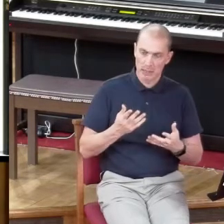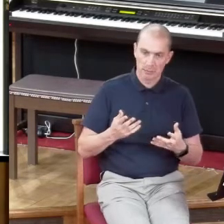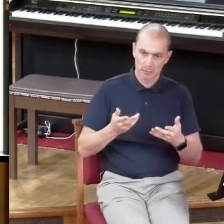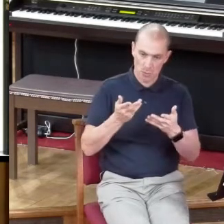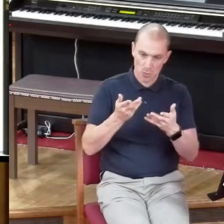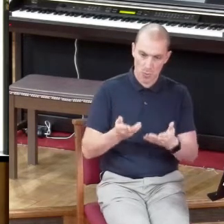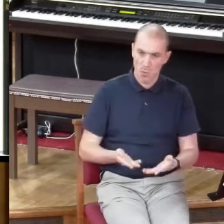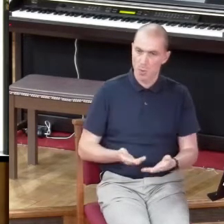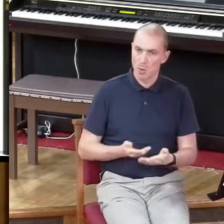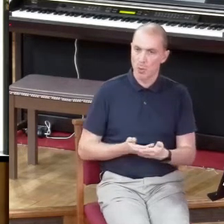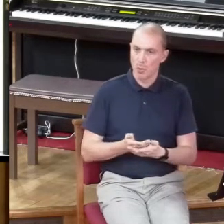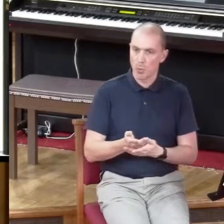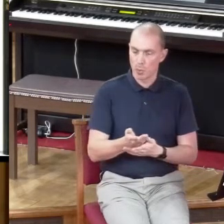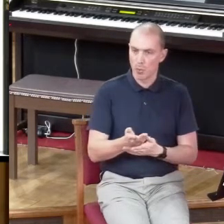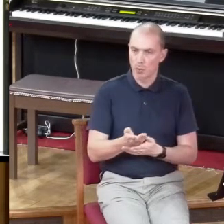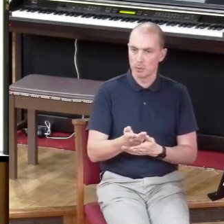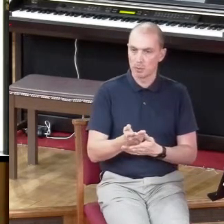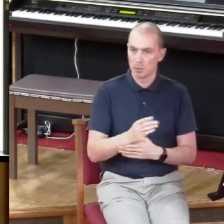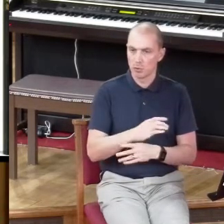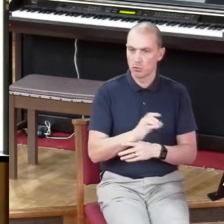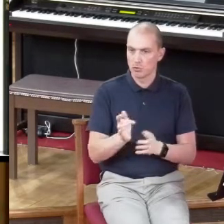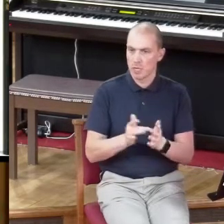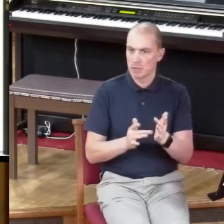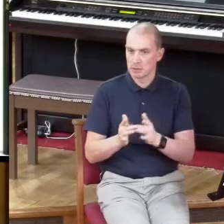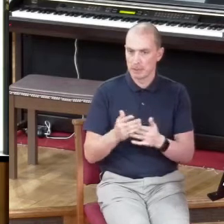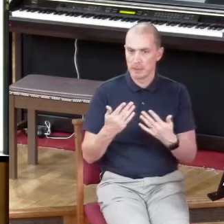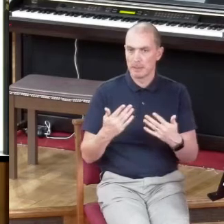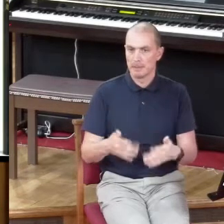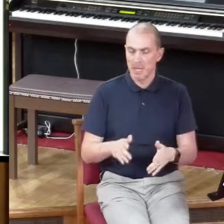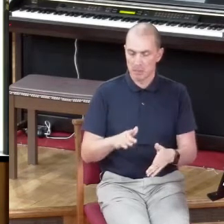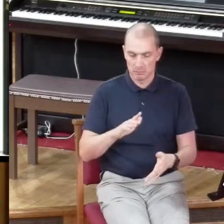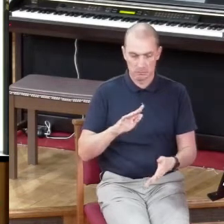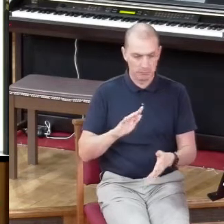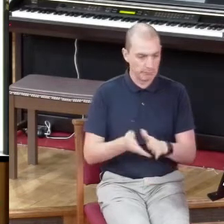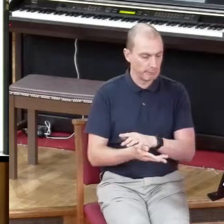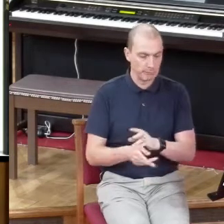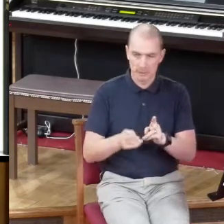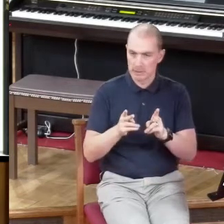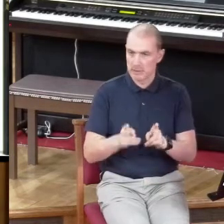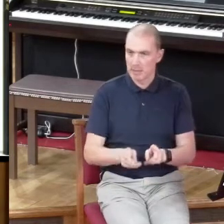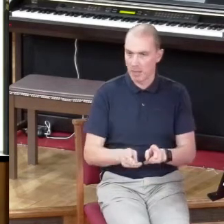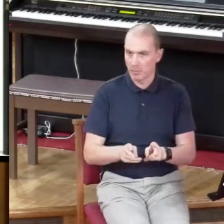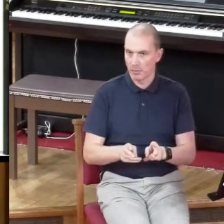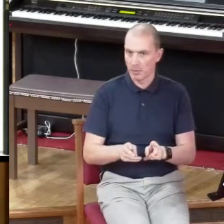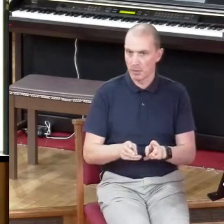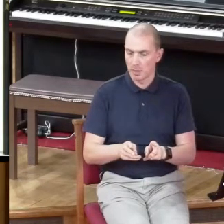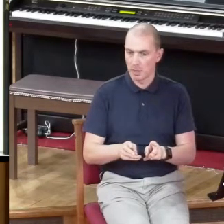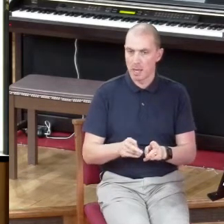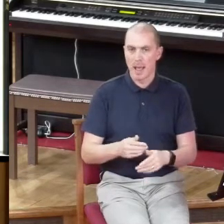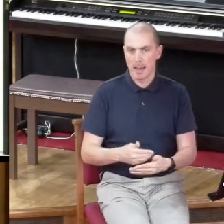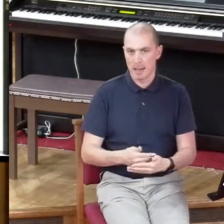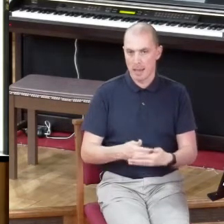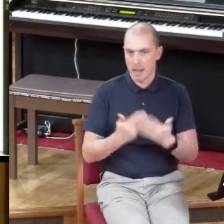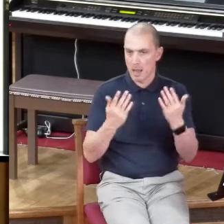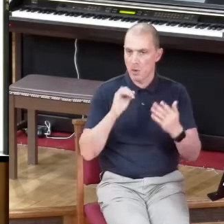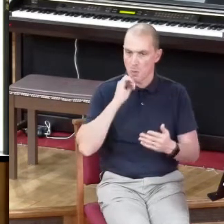our Savior Christ Jesus, who has destroyed death and brought life and immortality to light in the